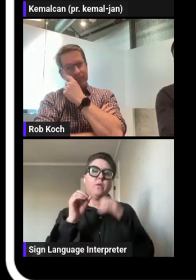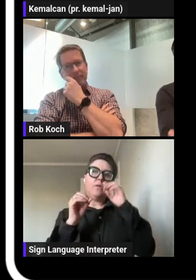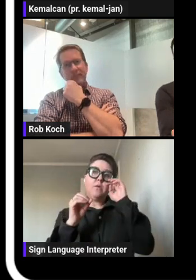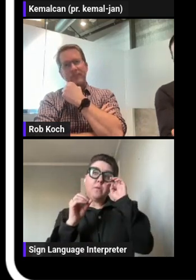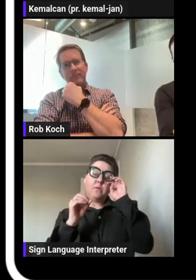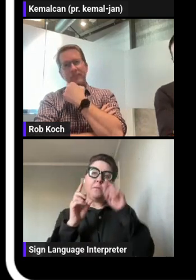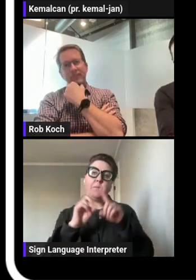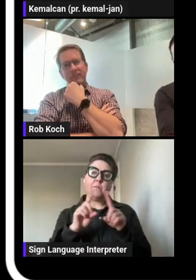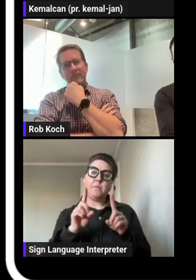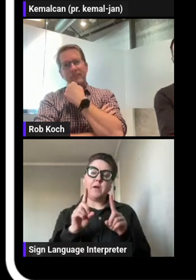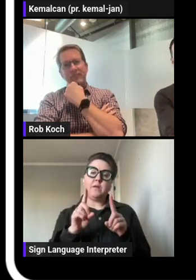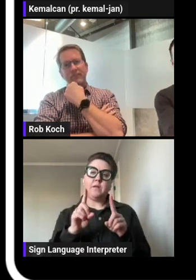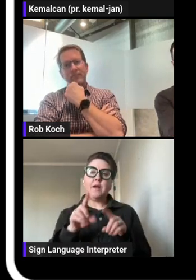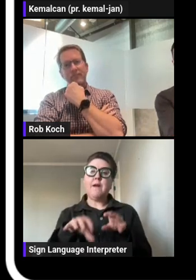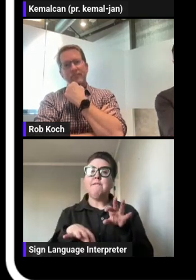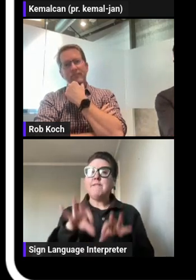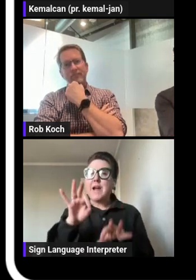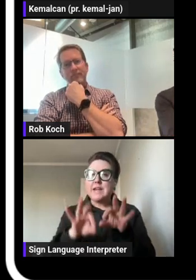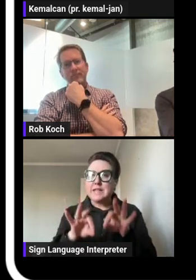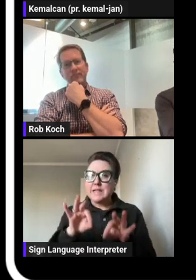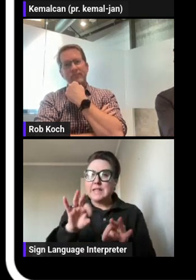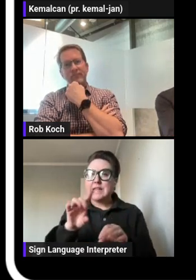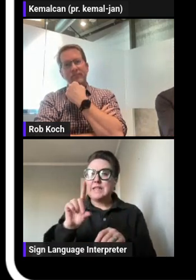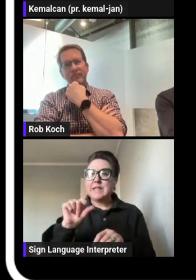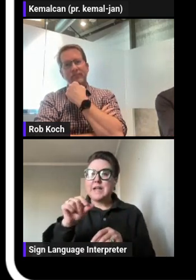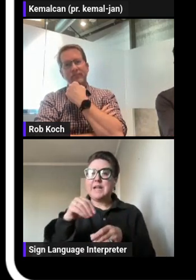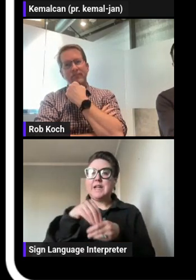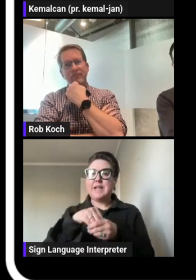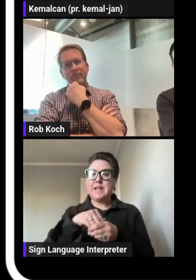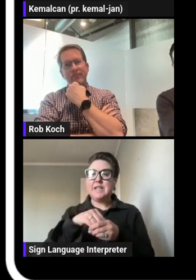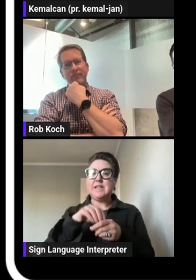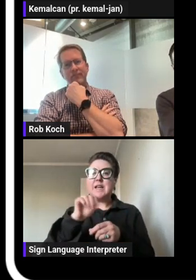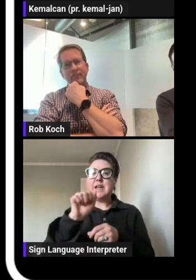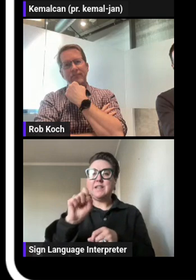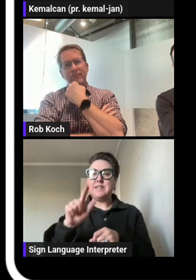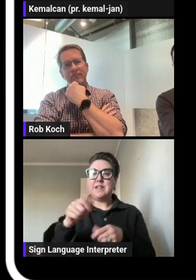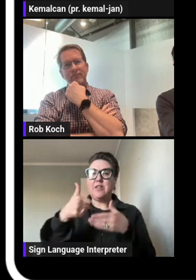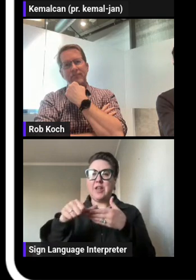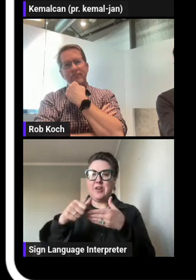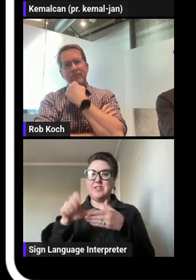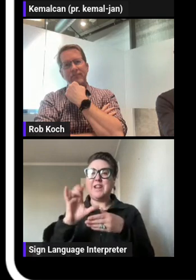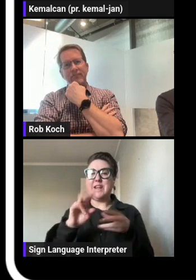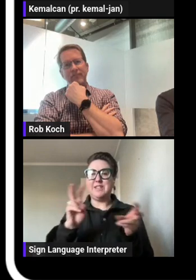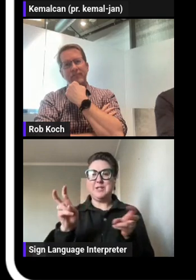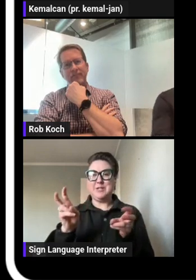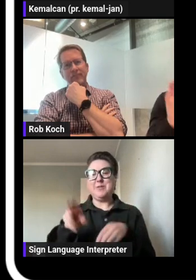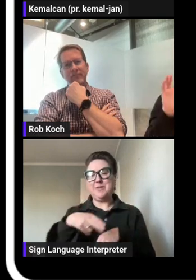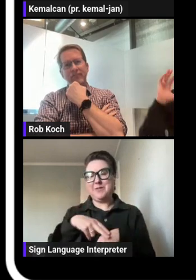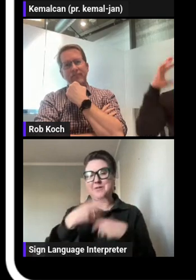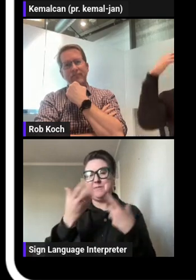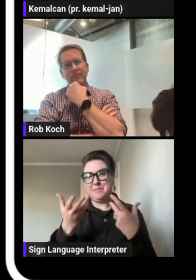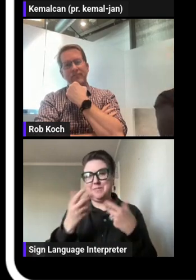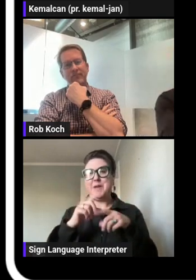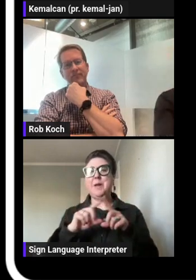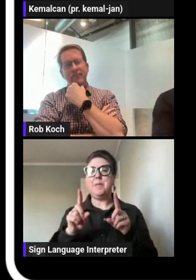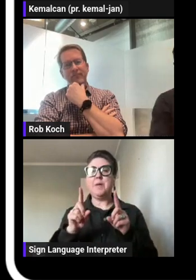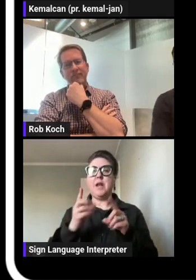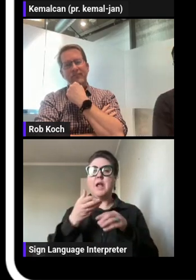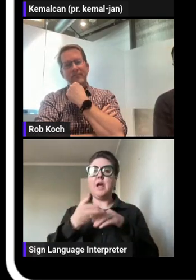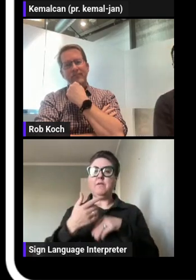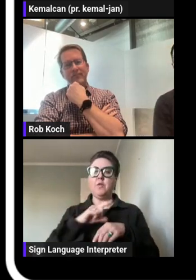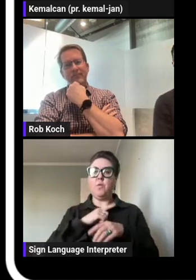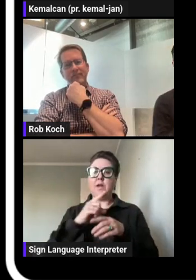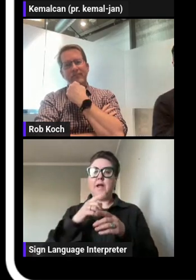But finding this data in American Sign Language letters is going to be an issue, of course. But once we have the